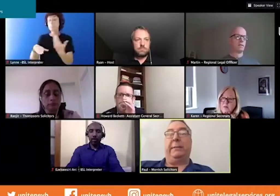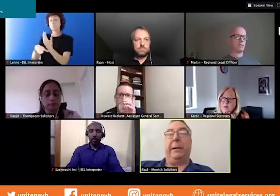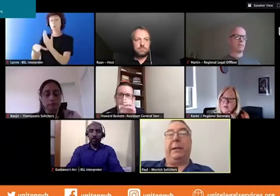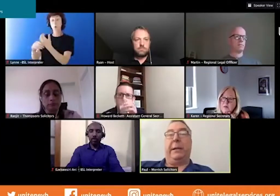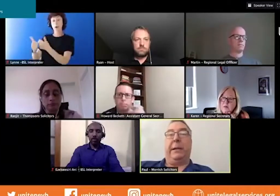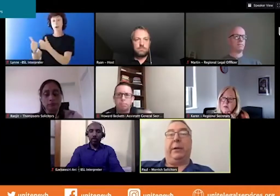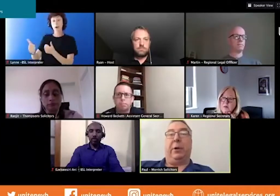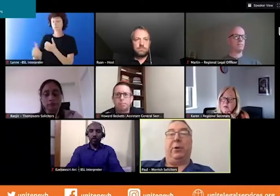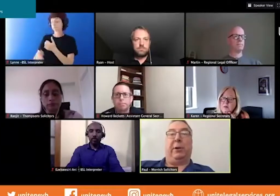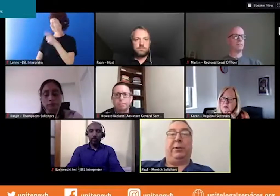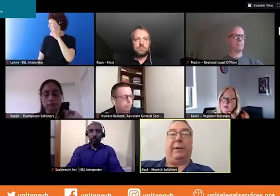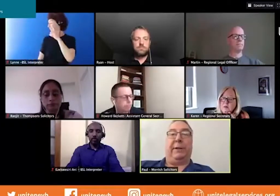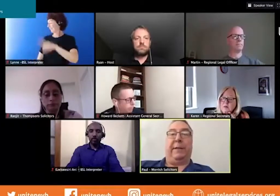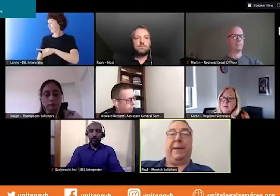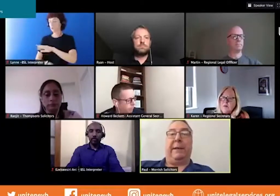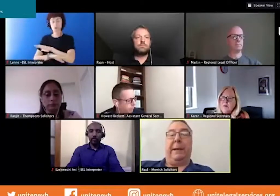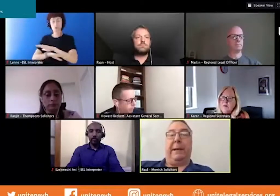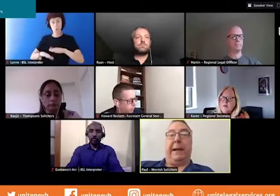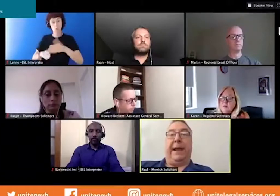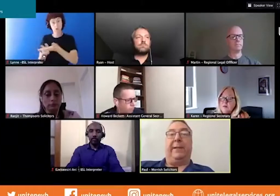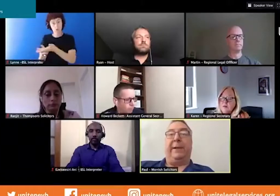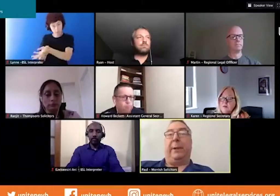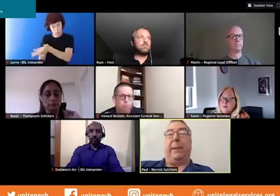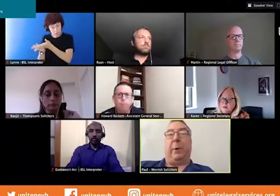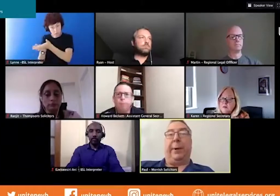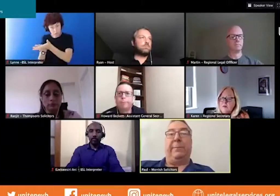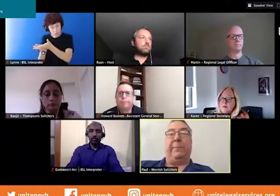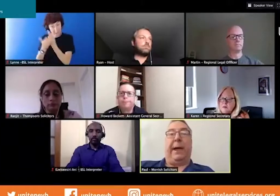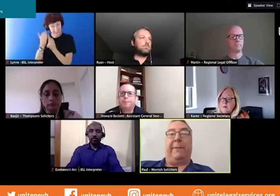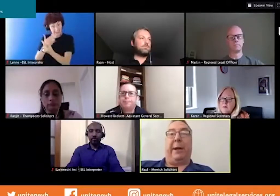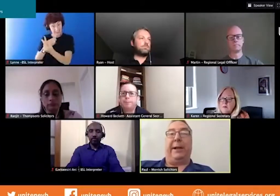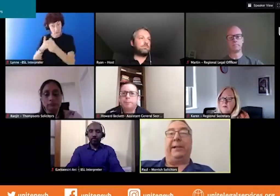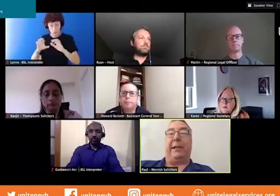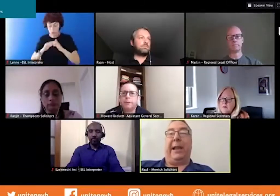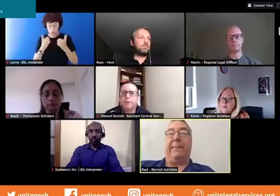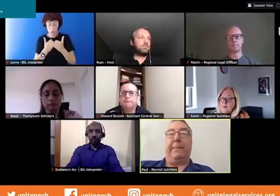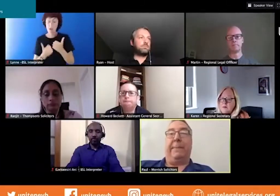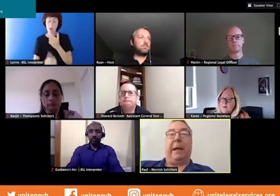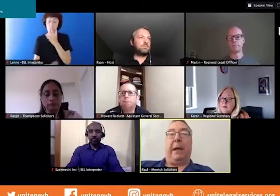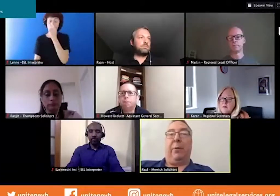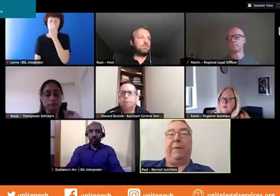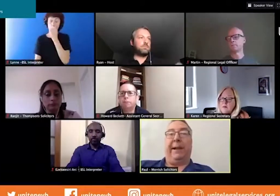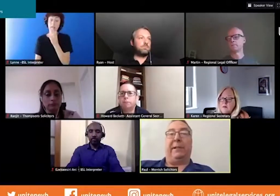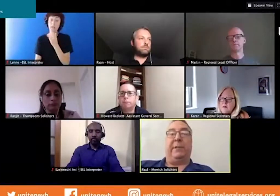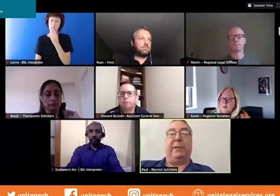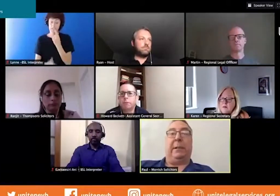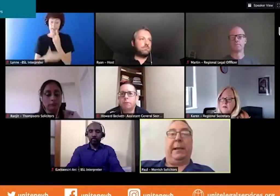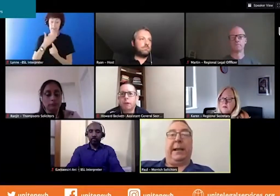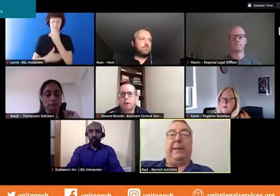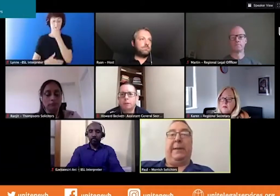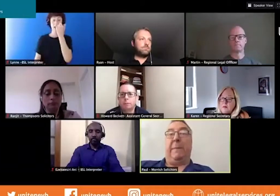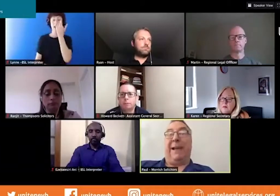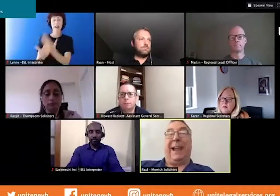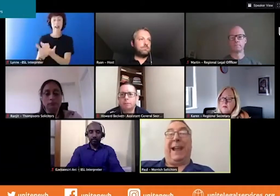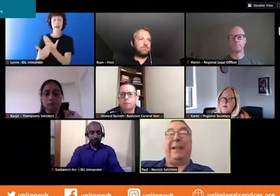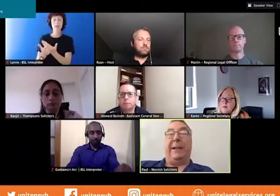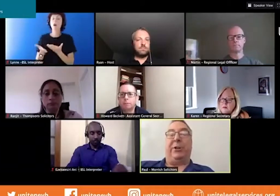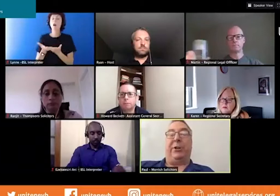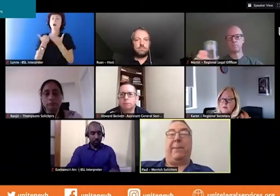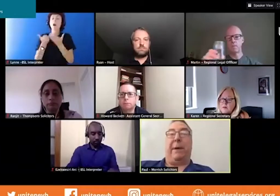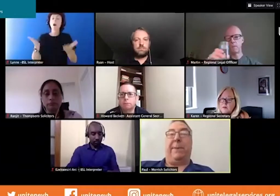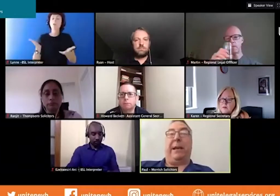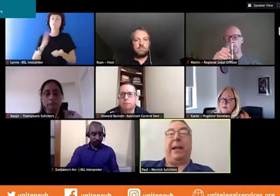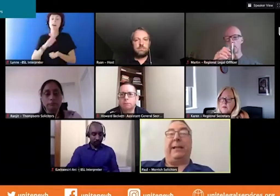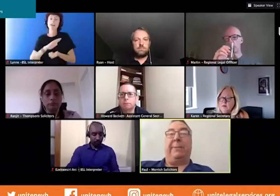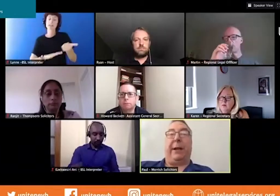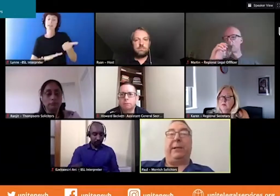to consult, then individual employees might have rights to claim unfair dismissal. And in addition, there